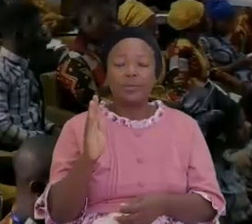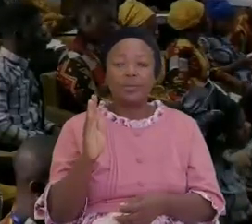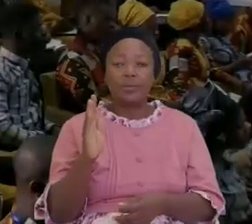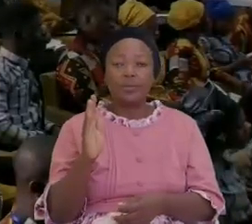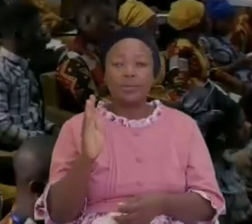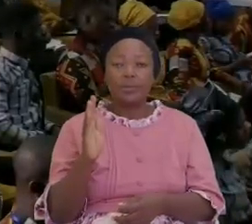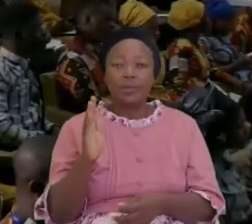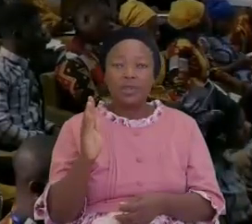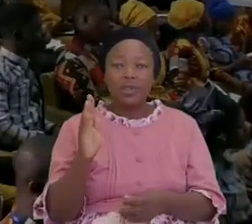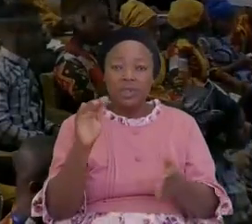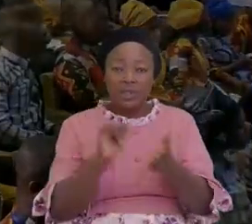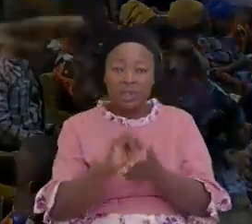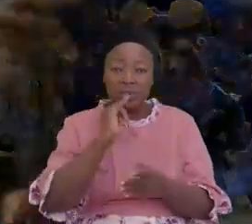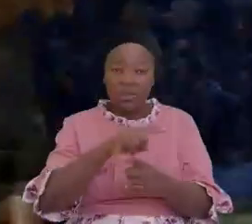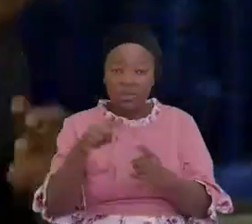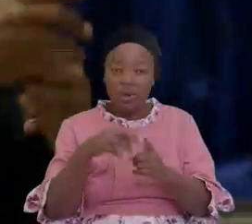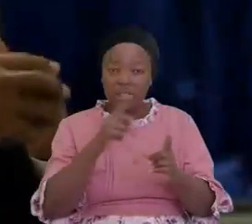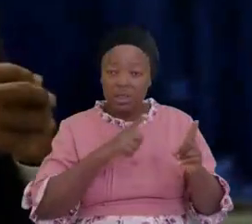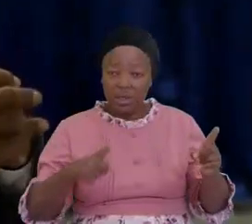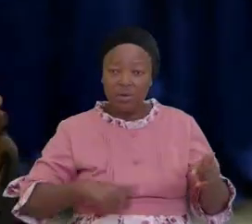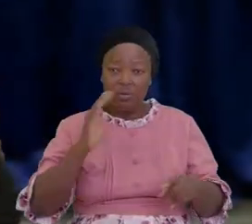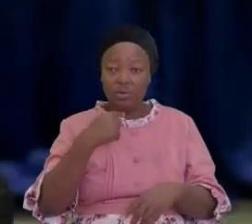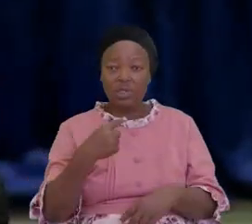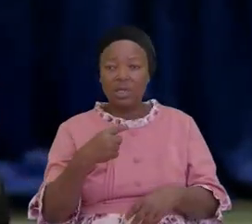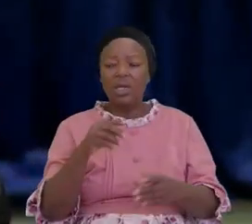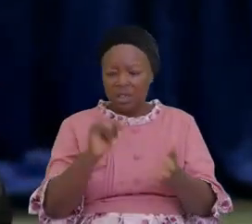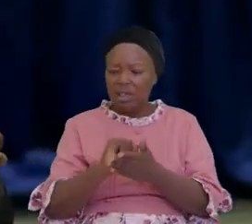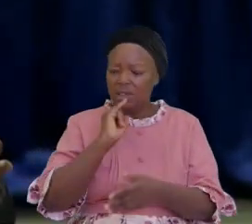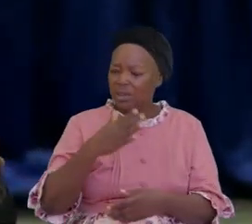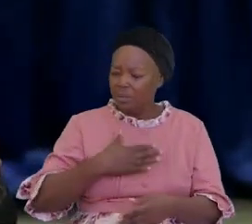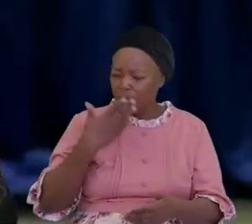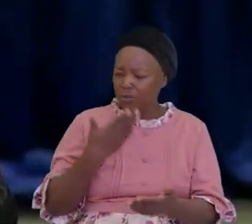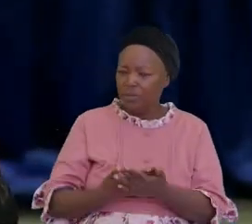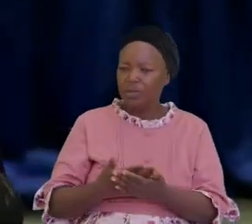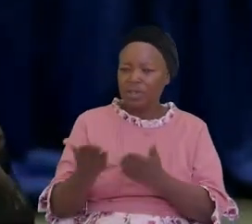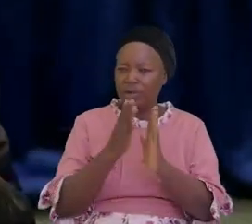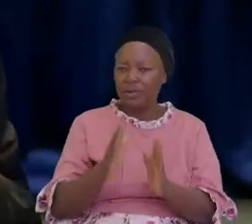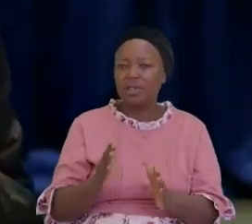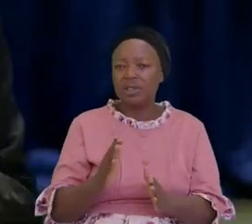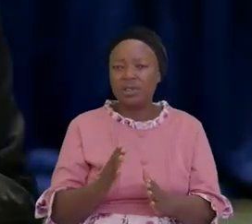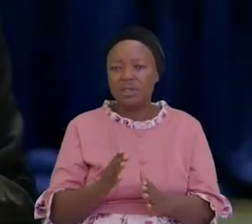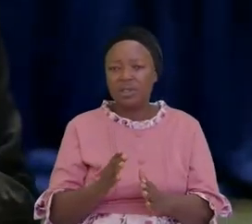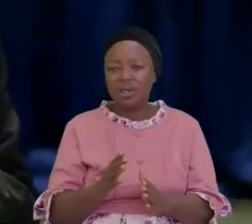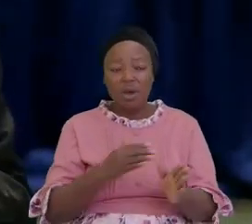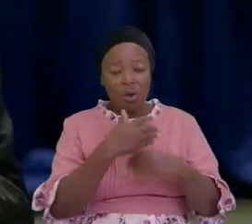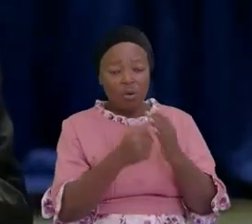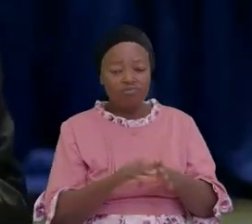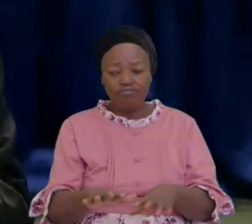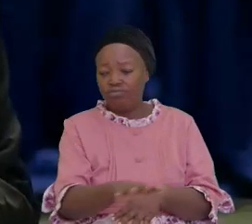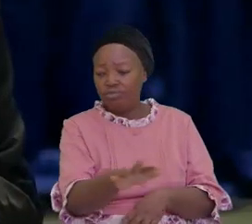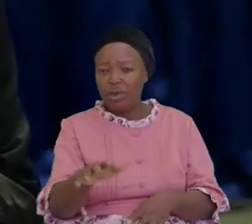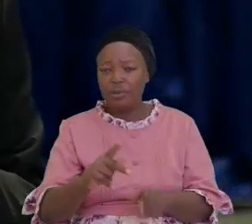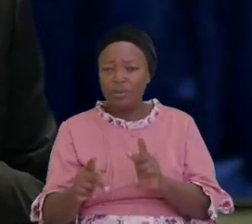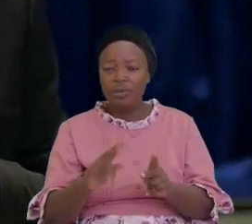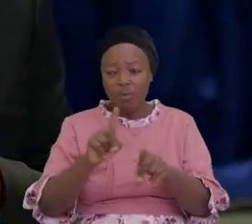That's when the Lord will say, that's peculiar. All other people, they go through their